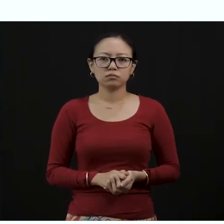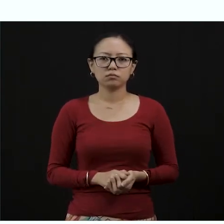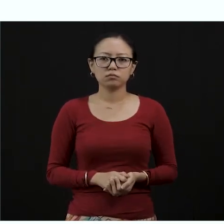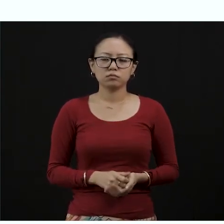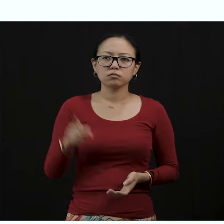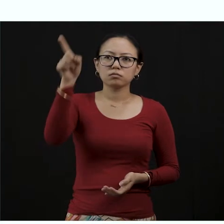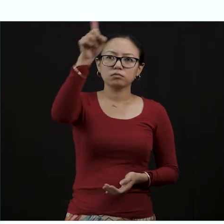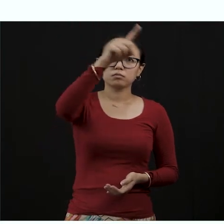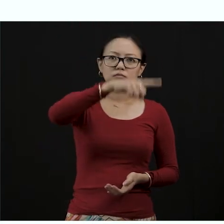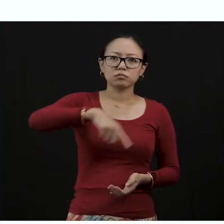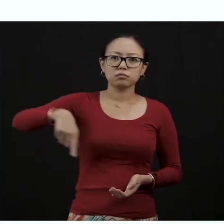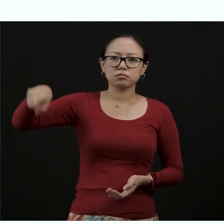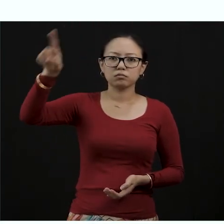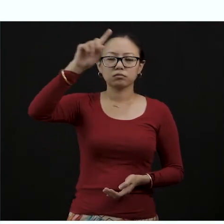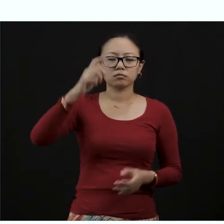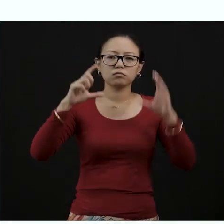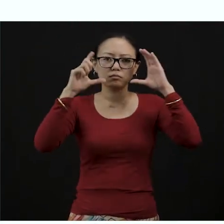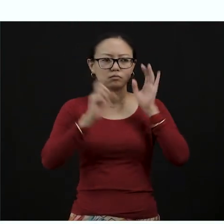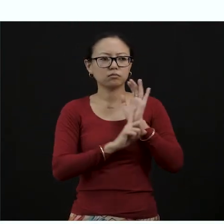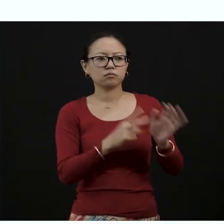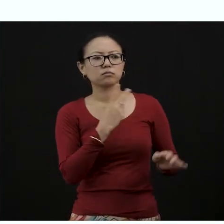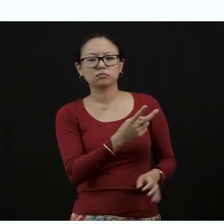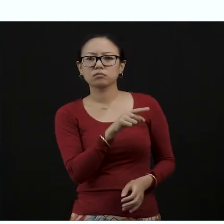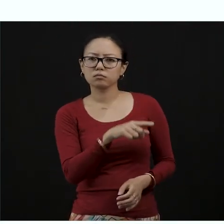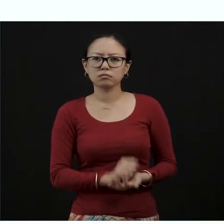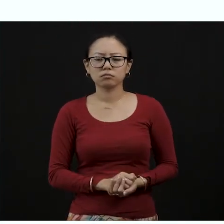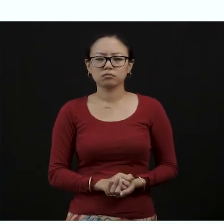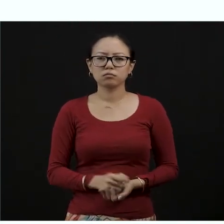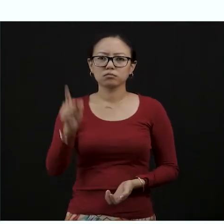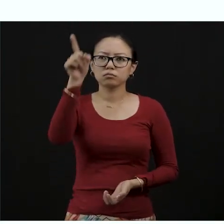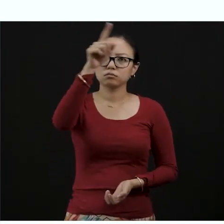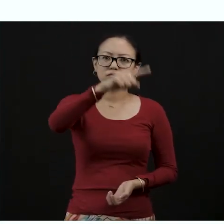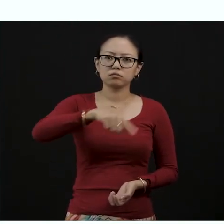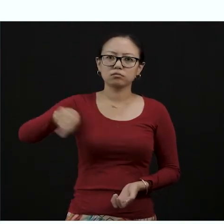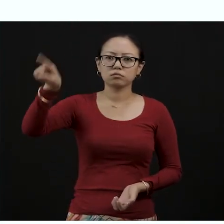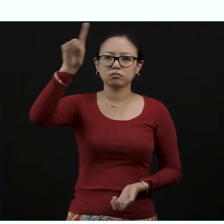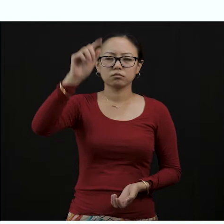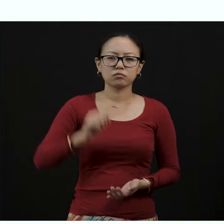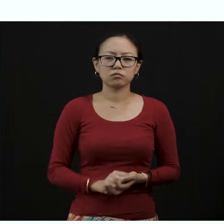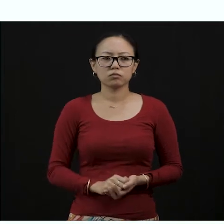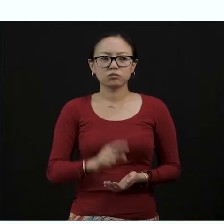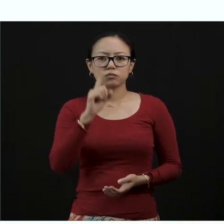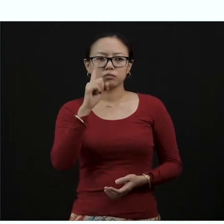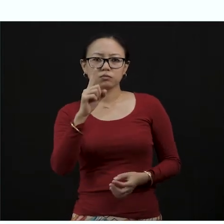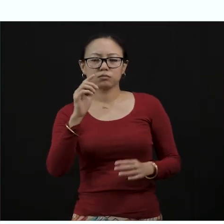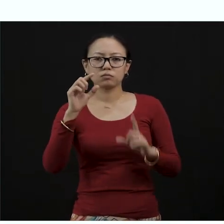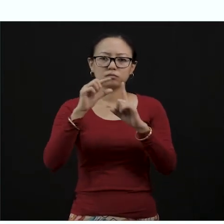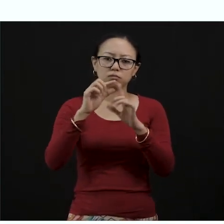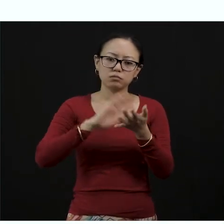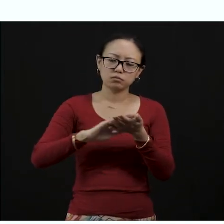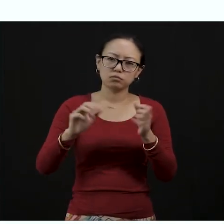circle. This is circle, just a simple circle. So this have only one face and it doesn't